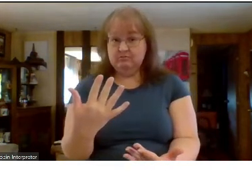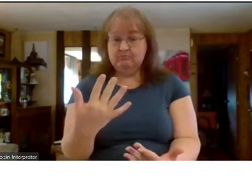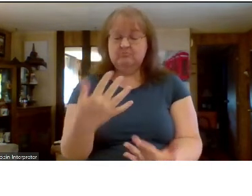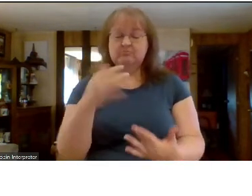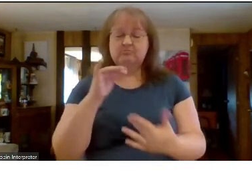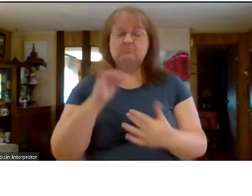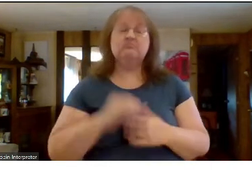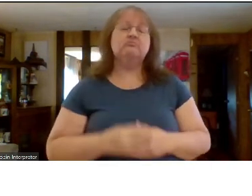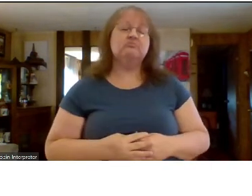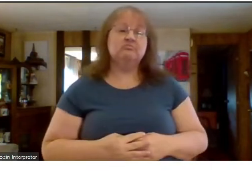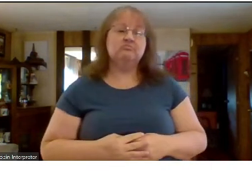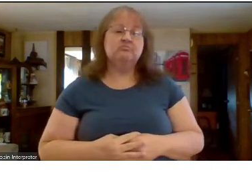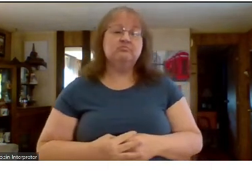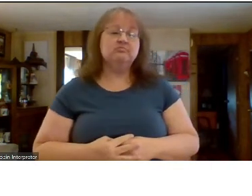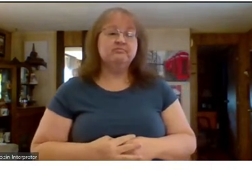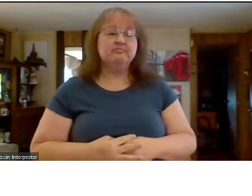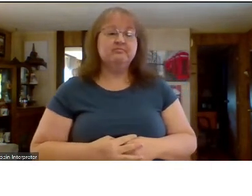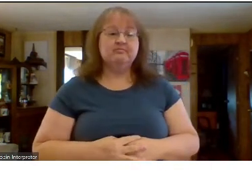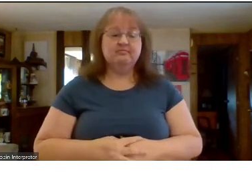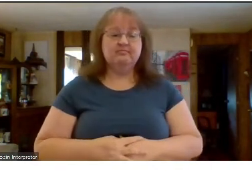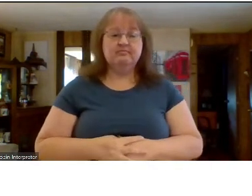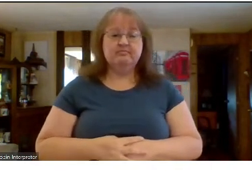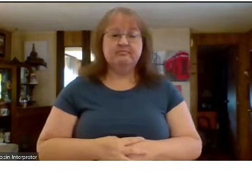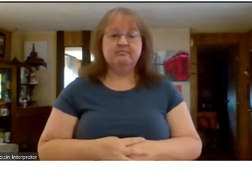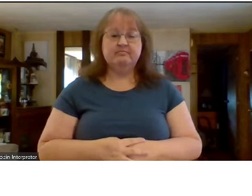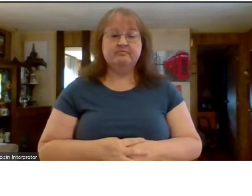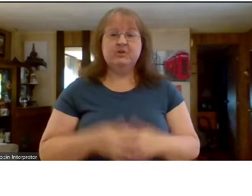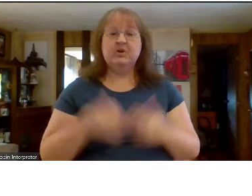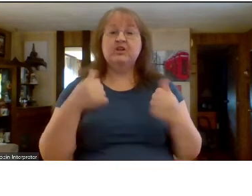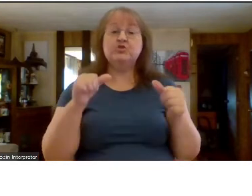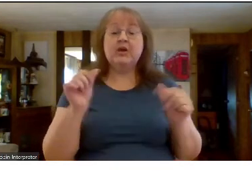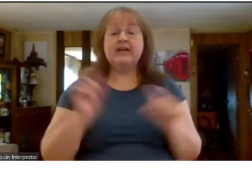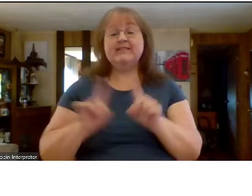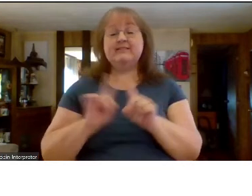the data that's given to me.